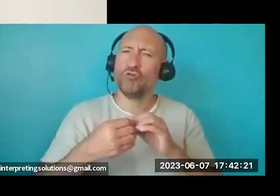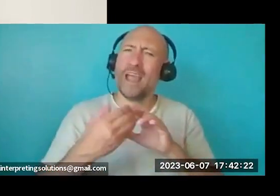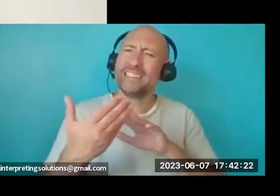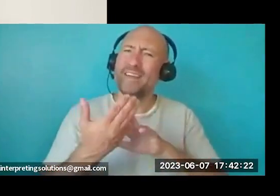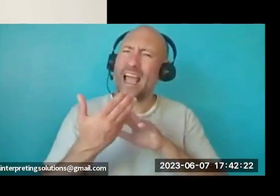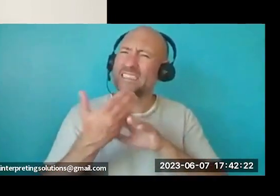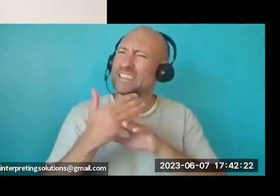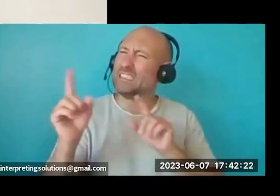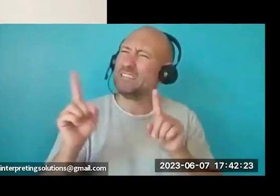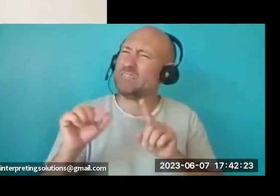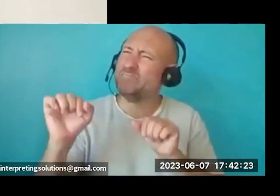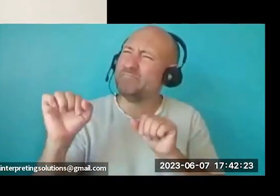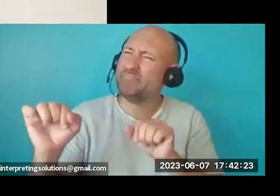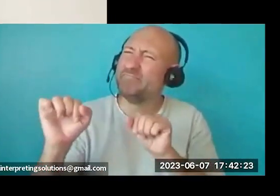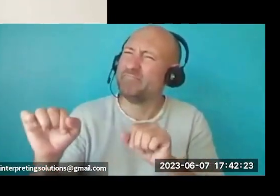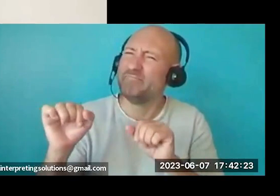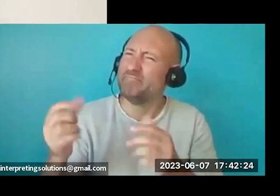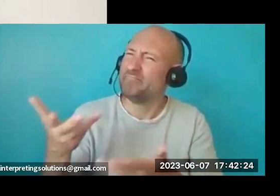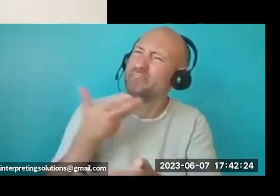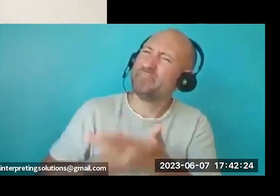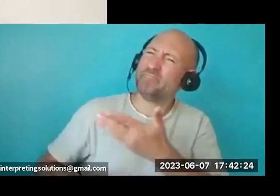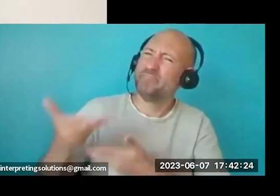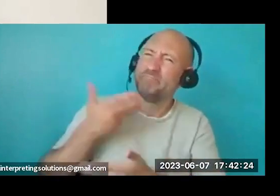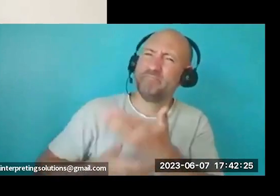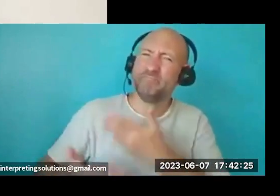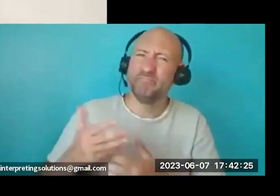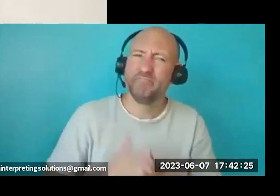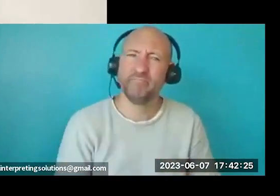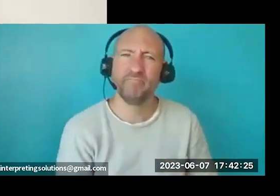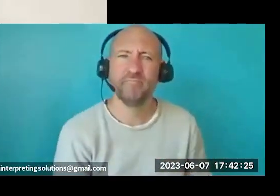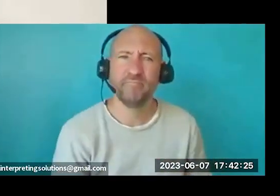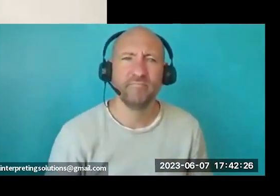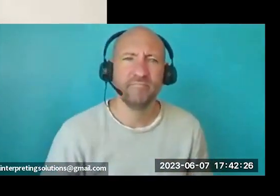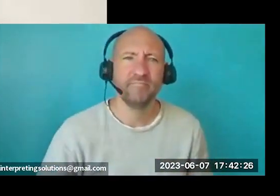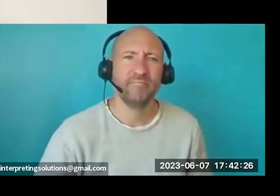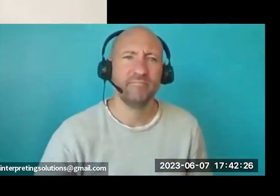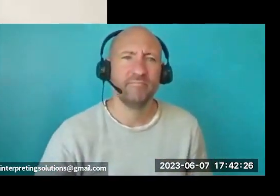Stopgap, if you want to take the floor, of course.